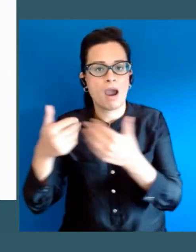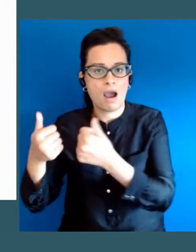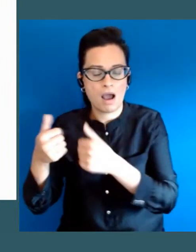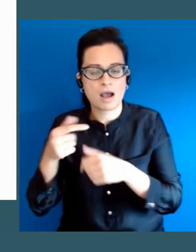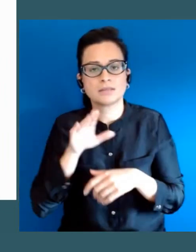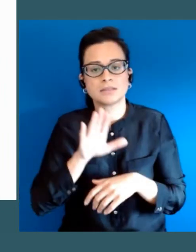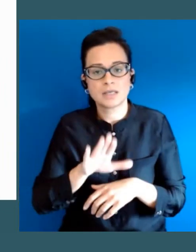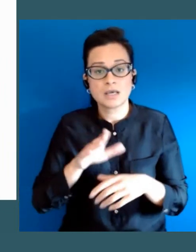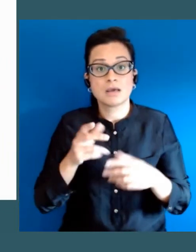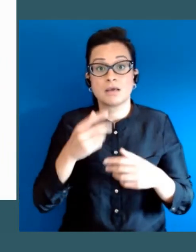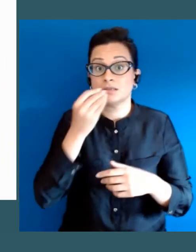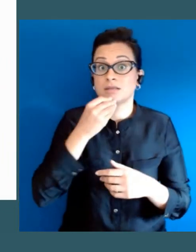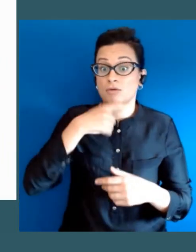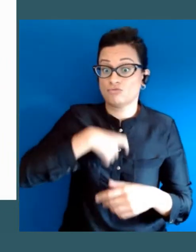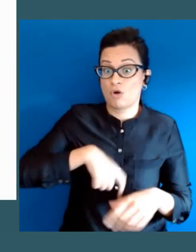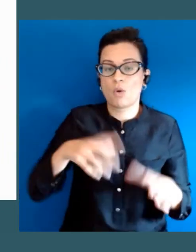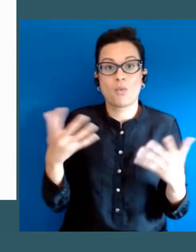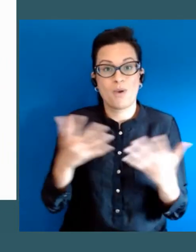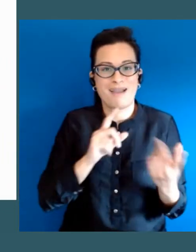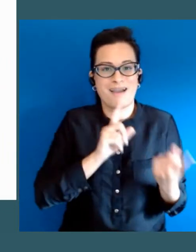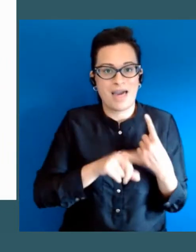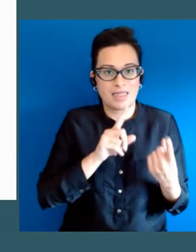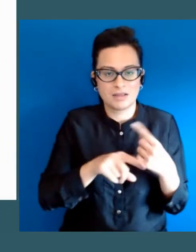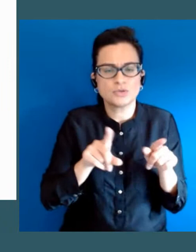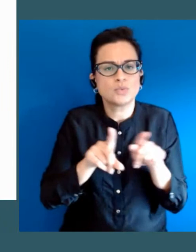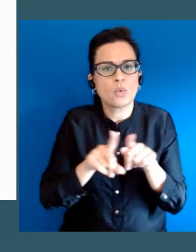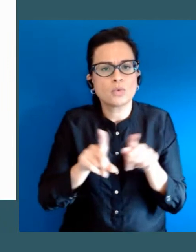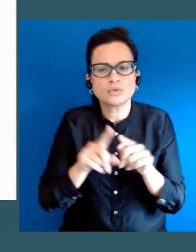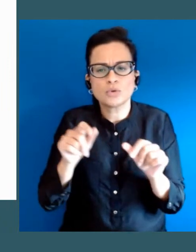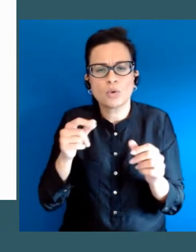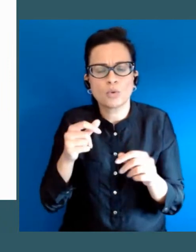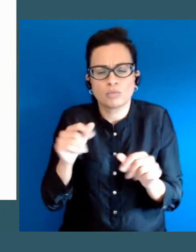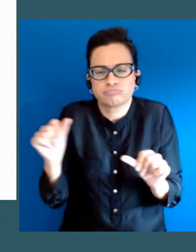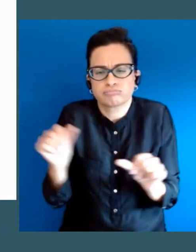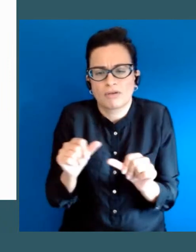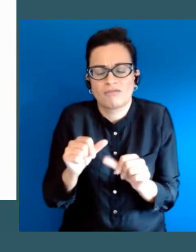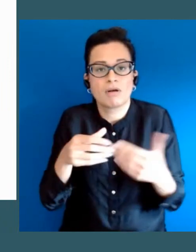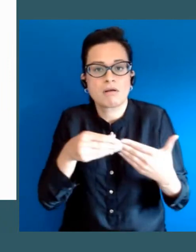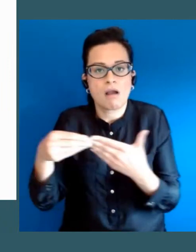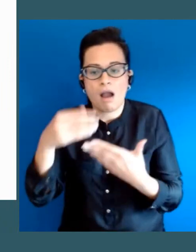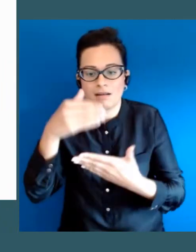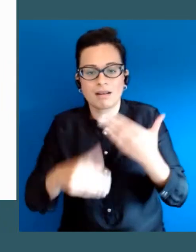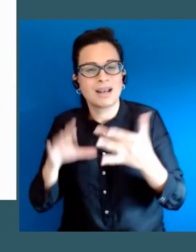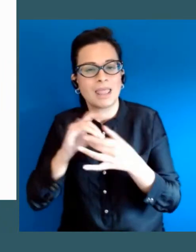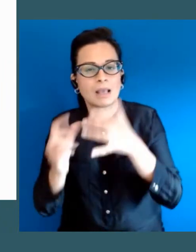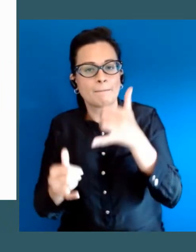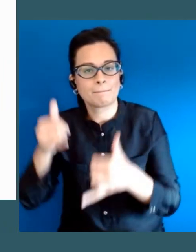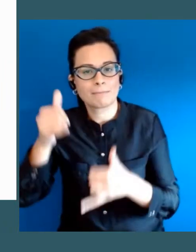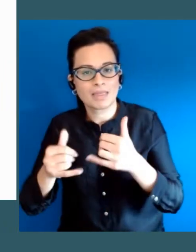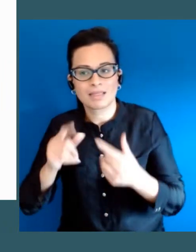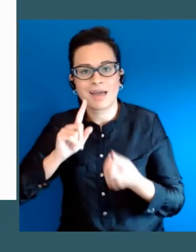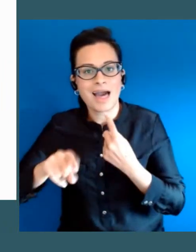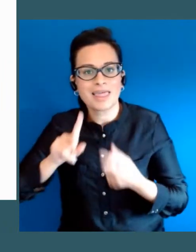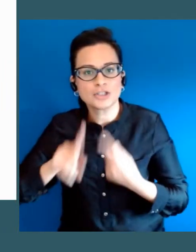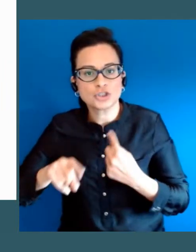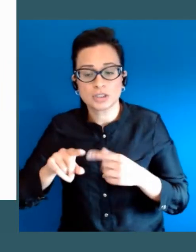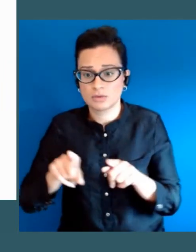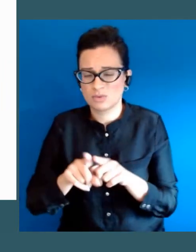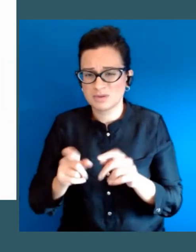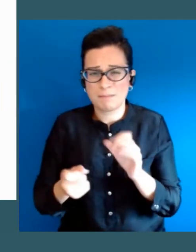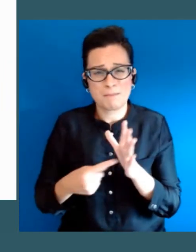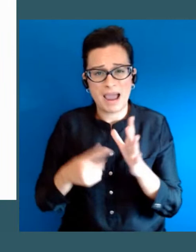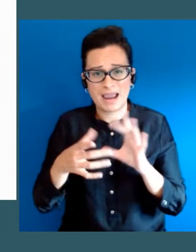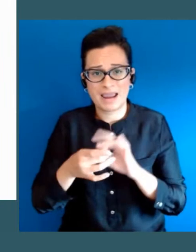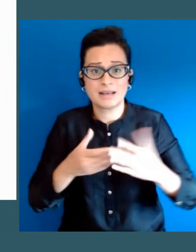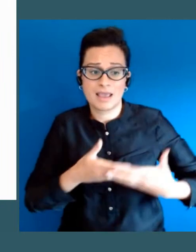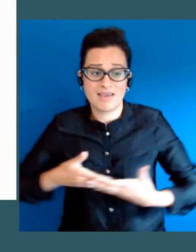in allergy, also just touch on briefly guidelines in milk allergy, but mainly looking at the management of a breastfed infant or a